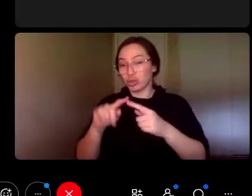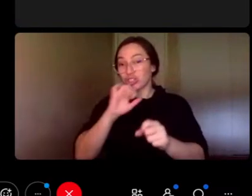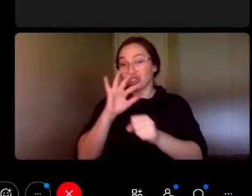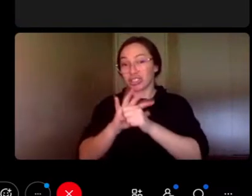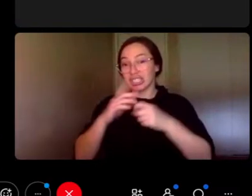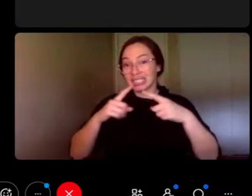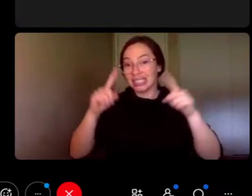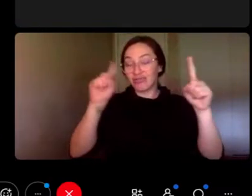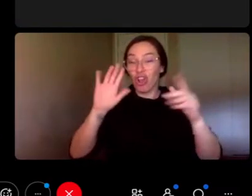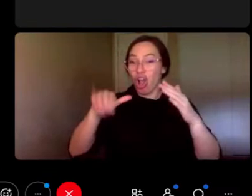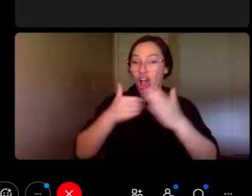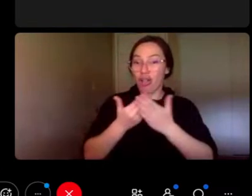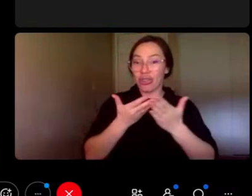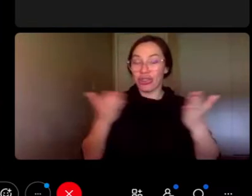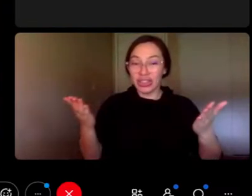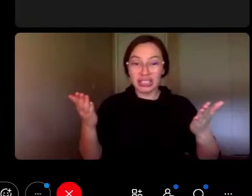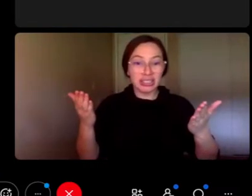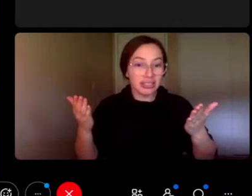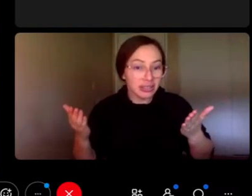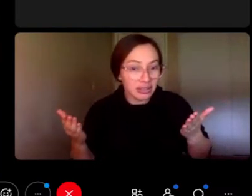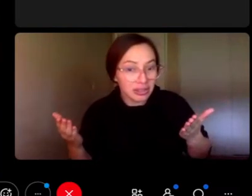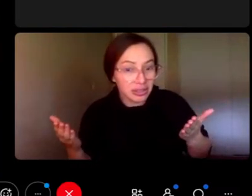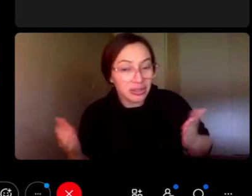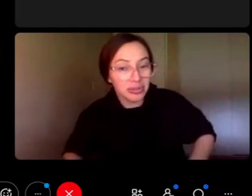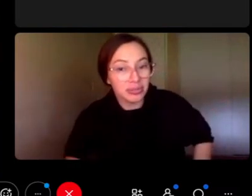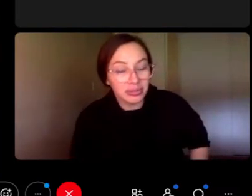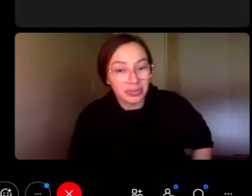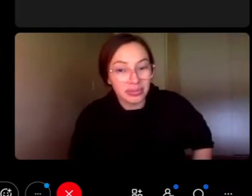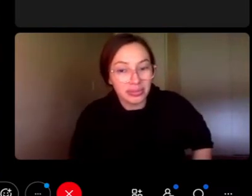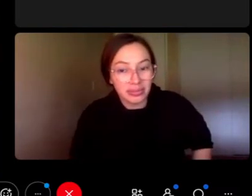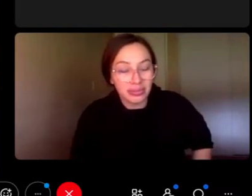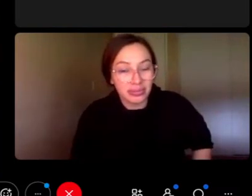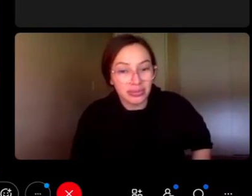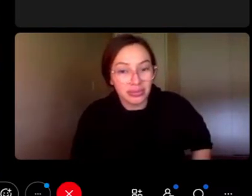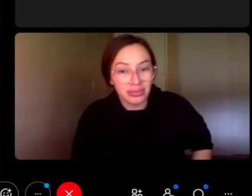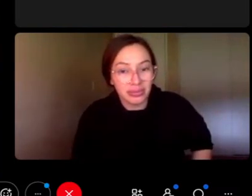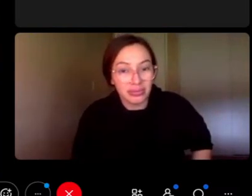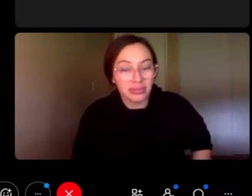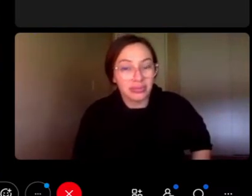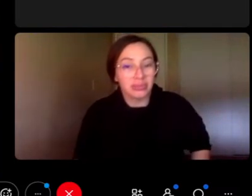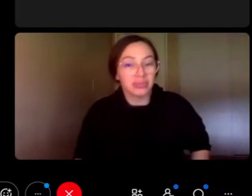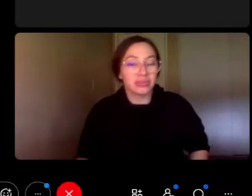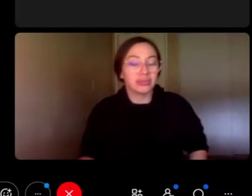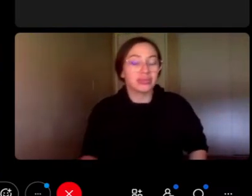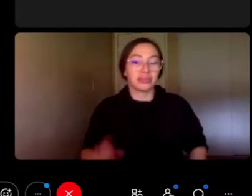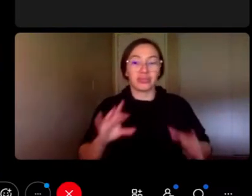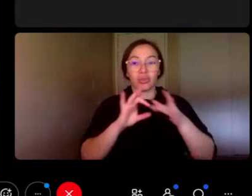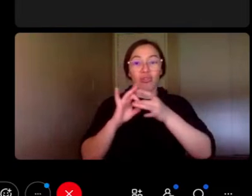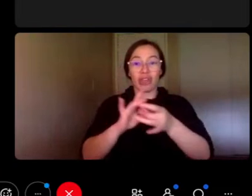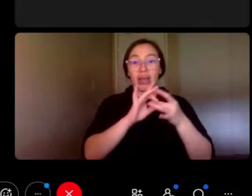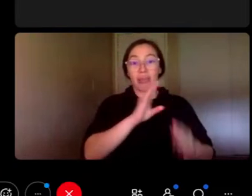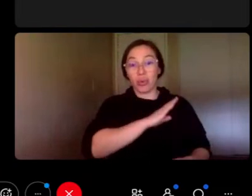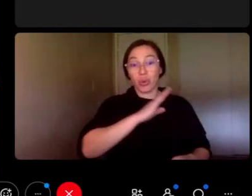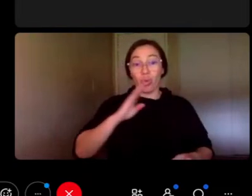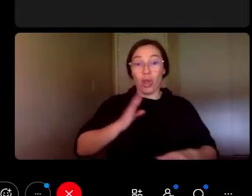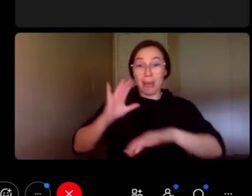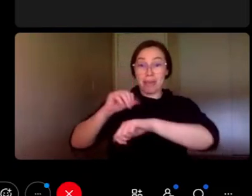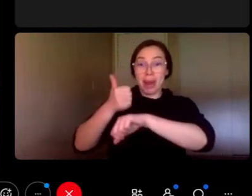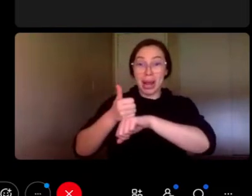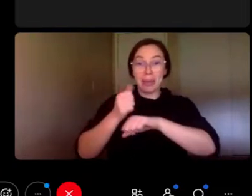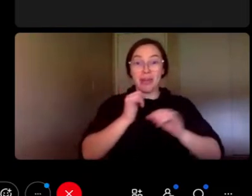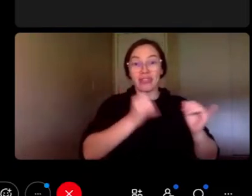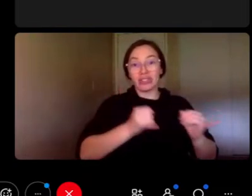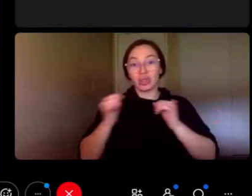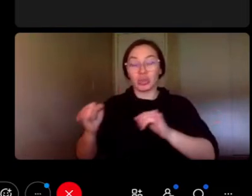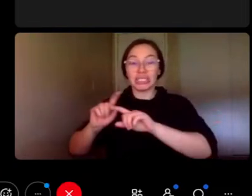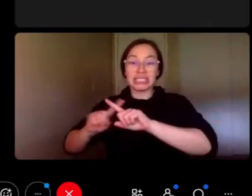those things point to ensuring success. That's your moral imperative. So we know that a unified school board is made up of individuals. You have